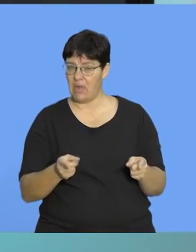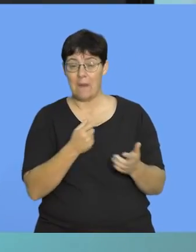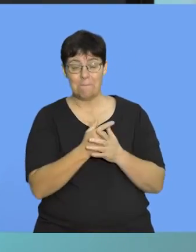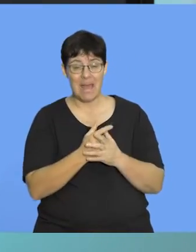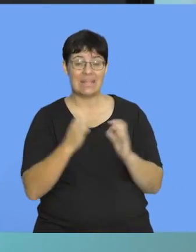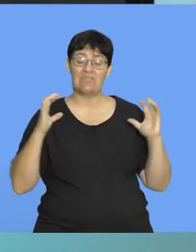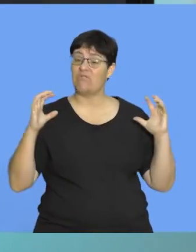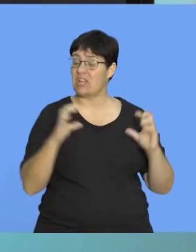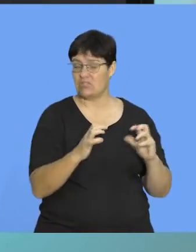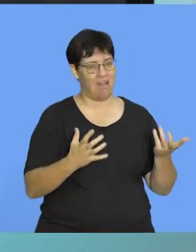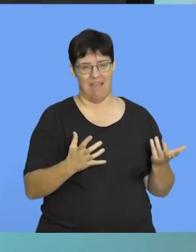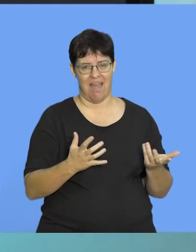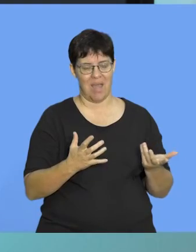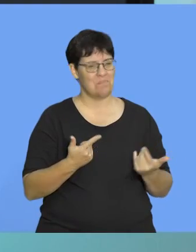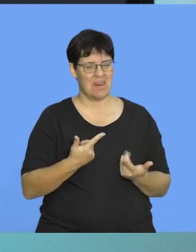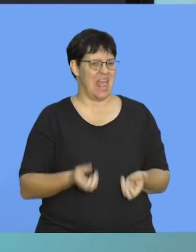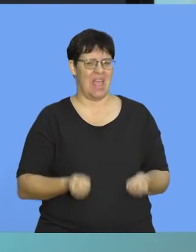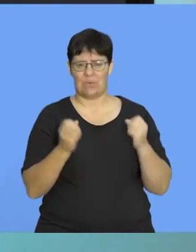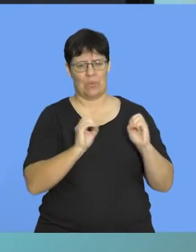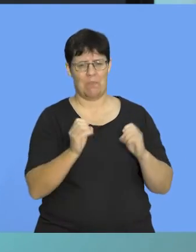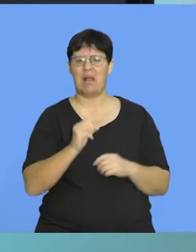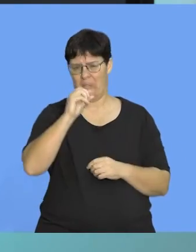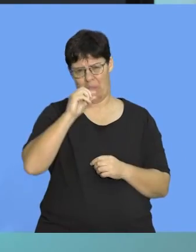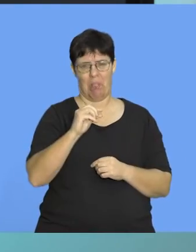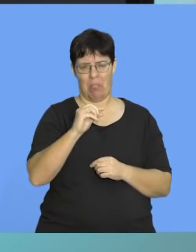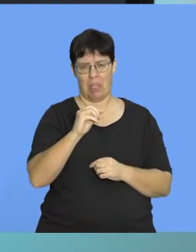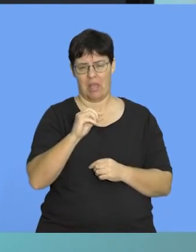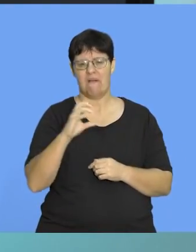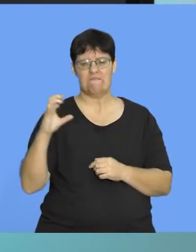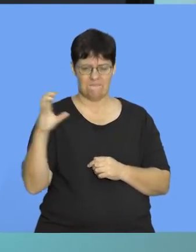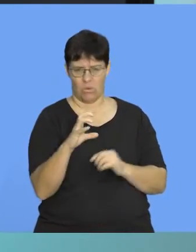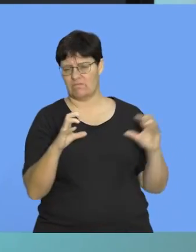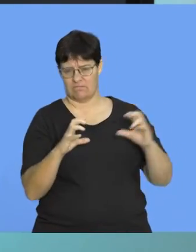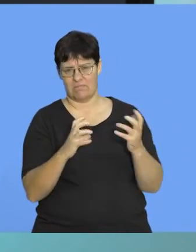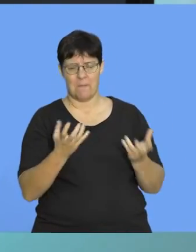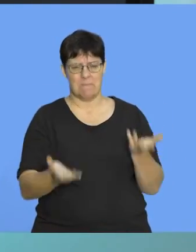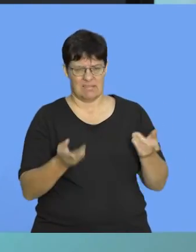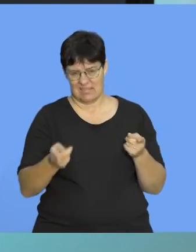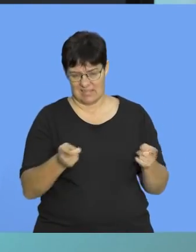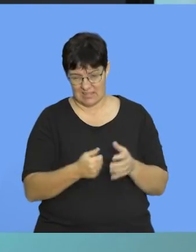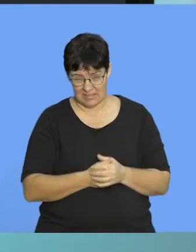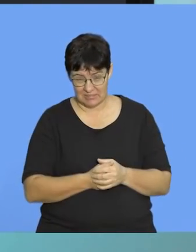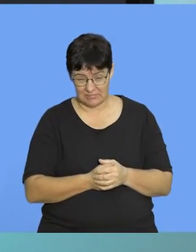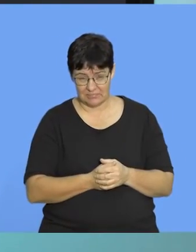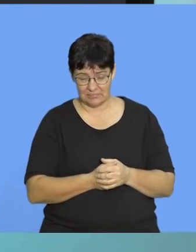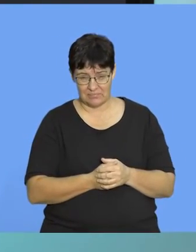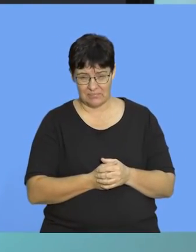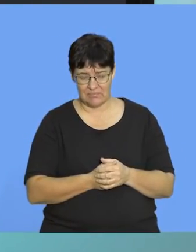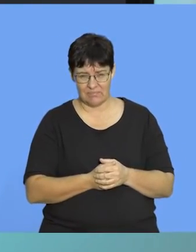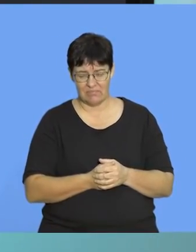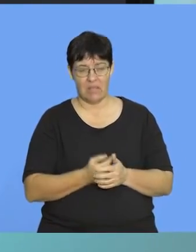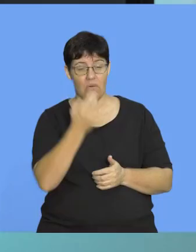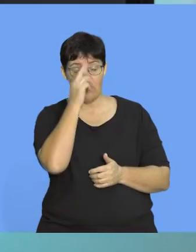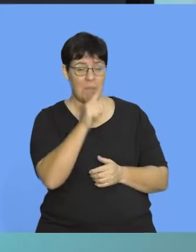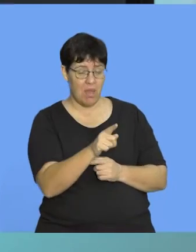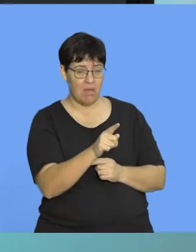of gravitation, it's really not. They're very small forces, very small masses. Because